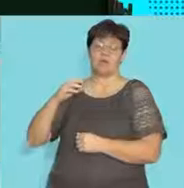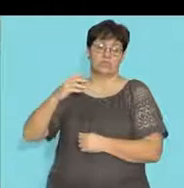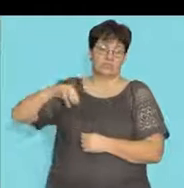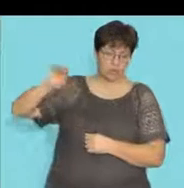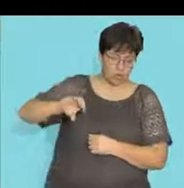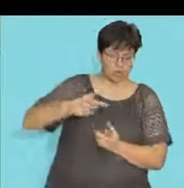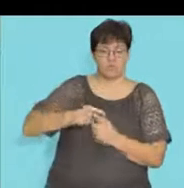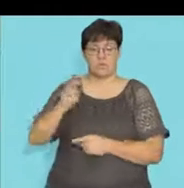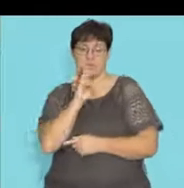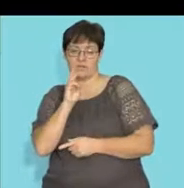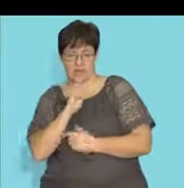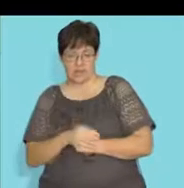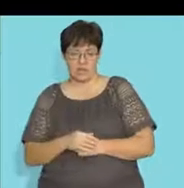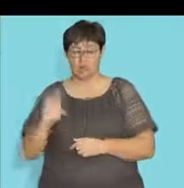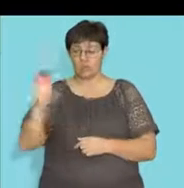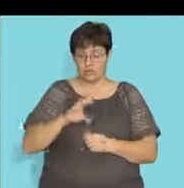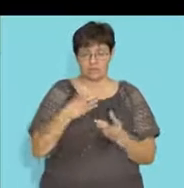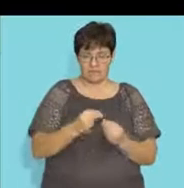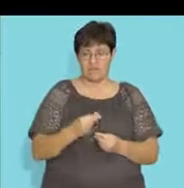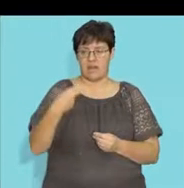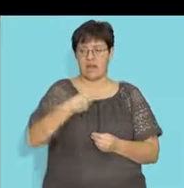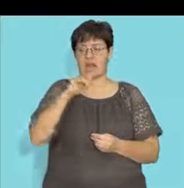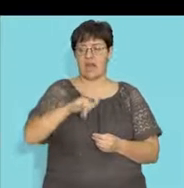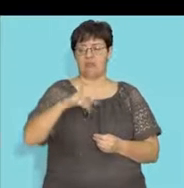water. So salts may undergo